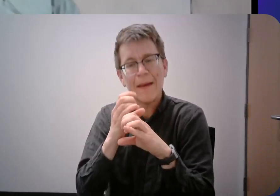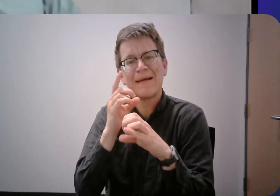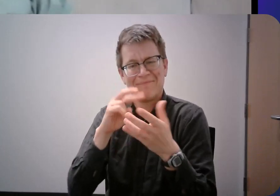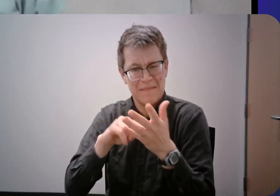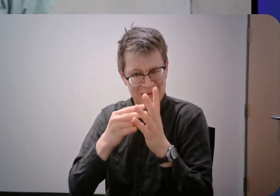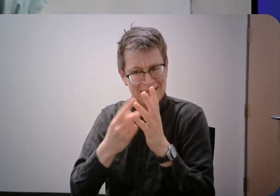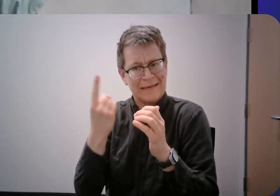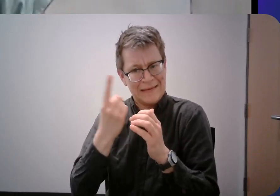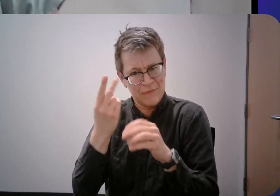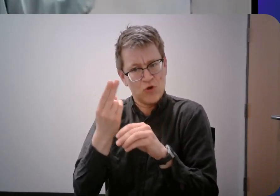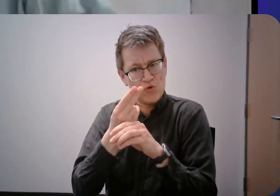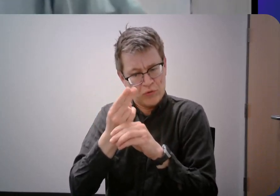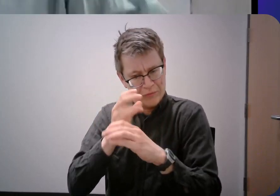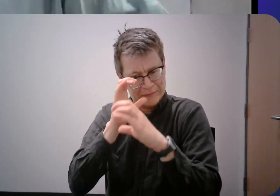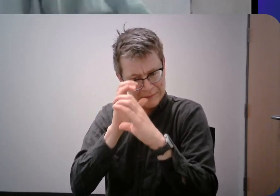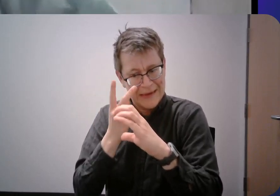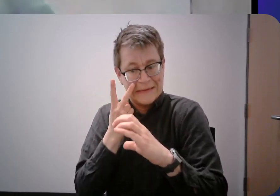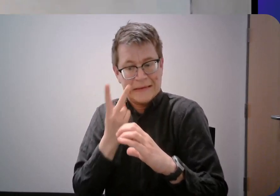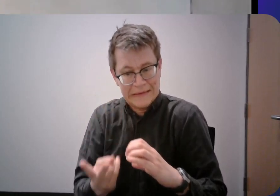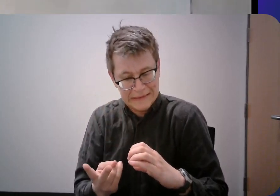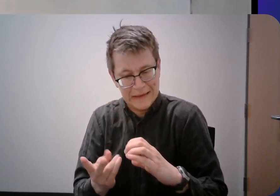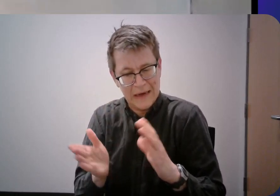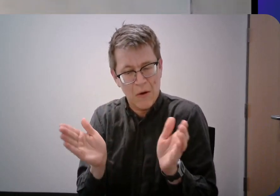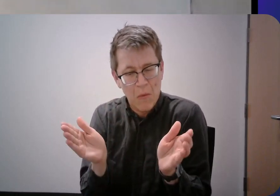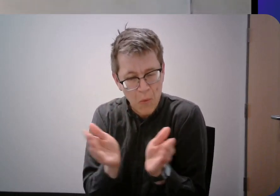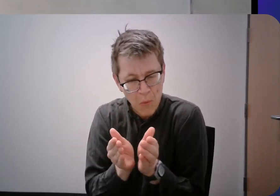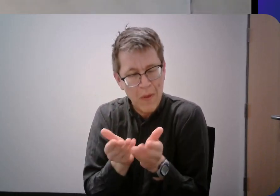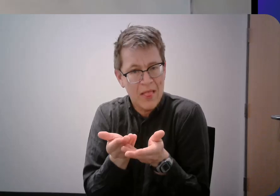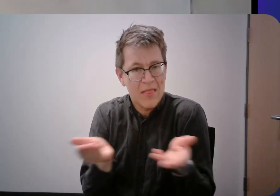this picture. Sort of looks like an egg sunny side up.